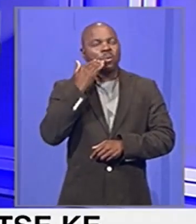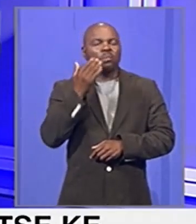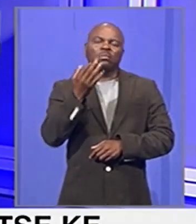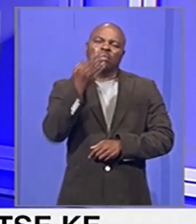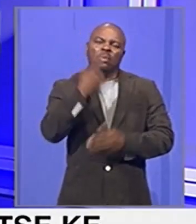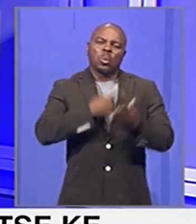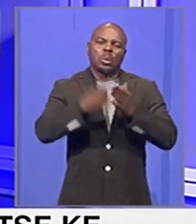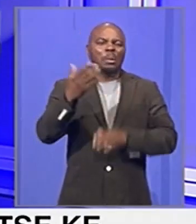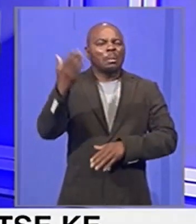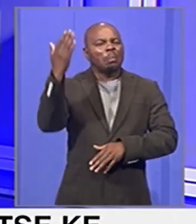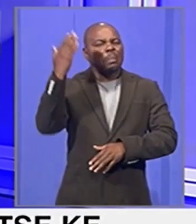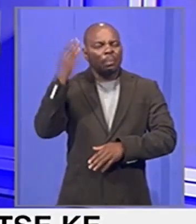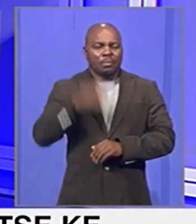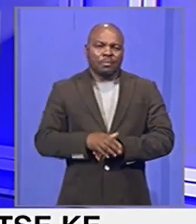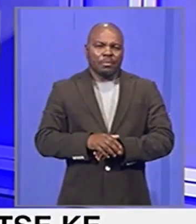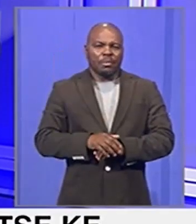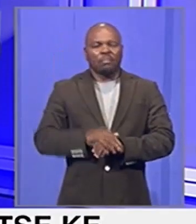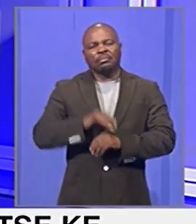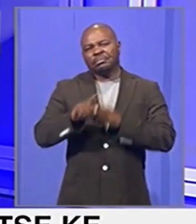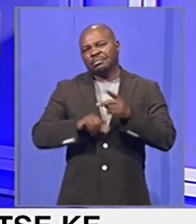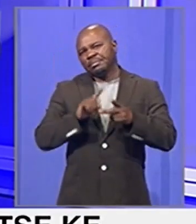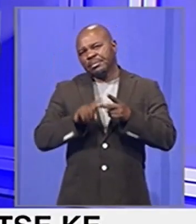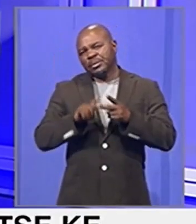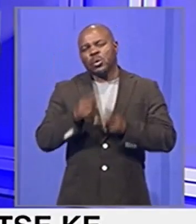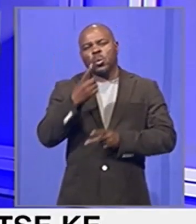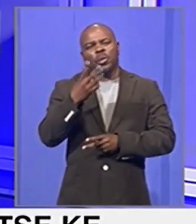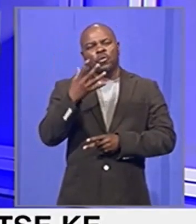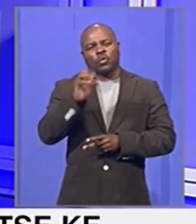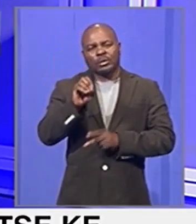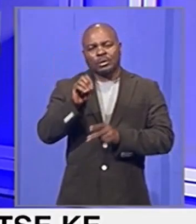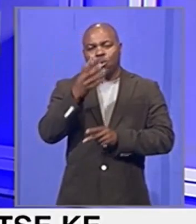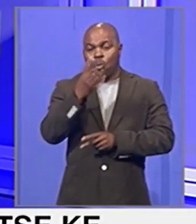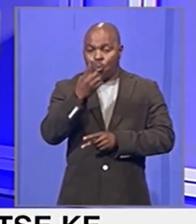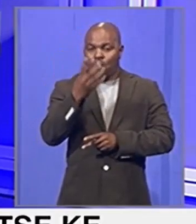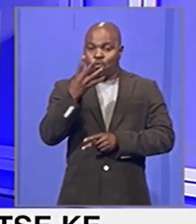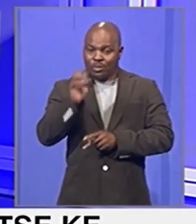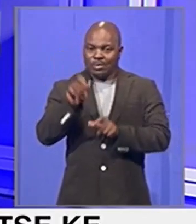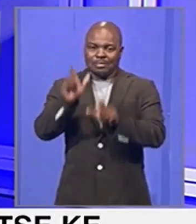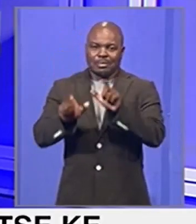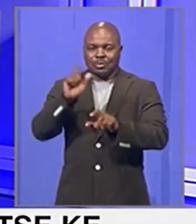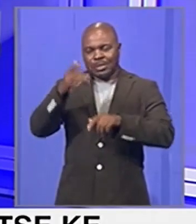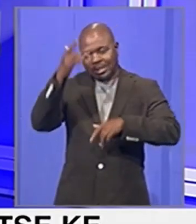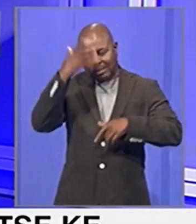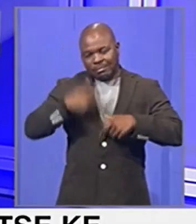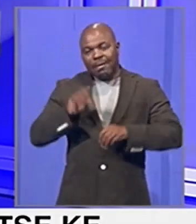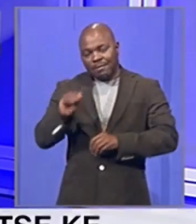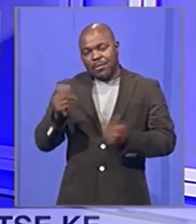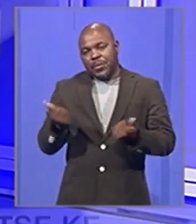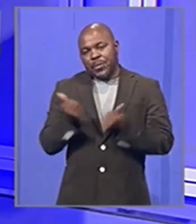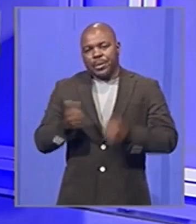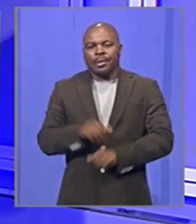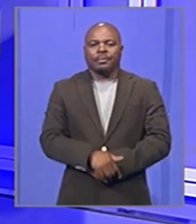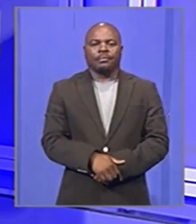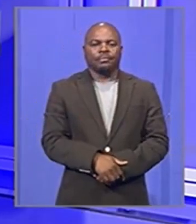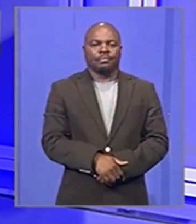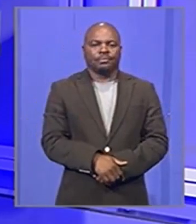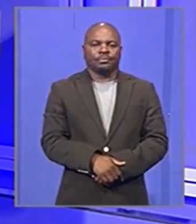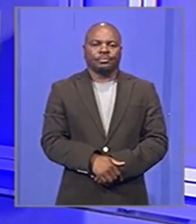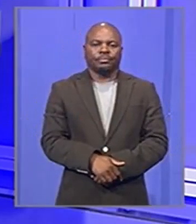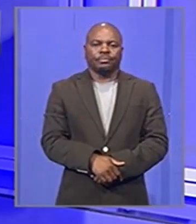tse fetileng. Ke batho ba ka bang 140 ba ho tlalewang ba na le tshwaetso ho fihlela jwale.